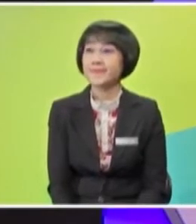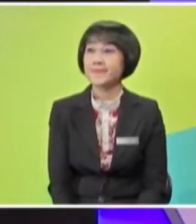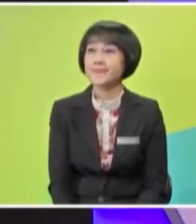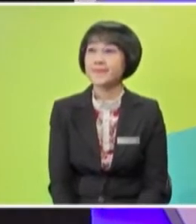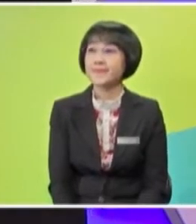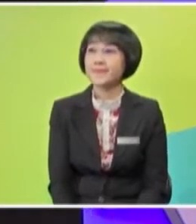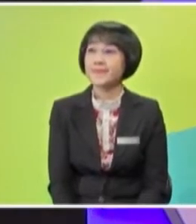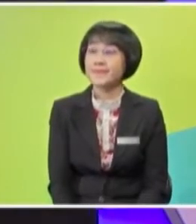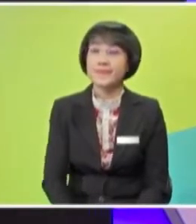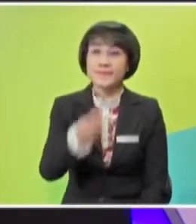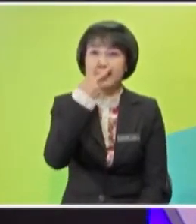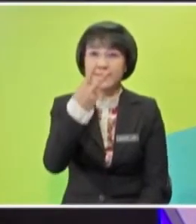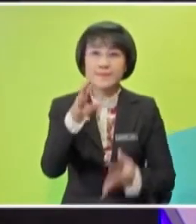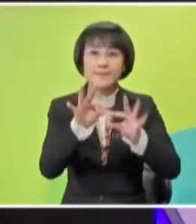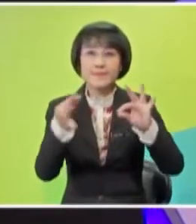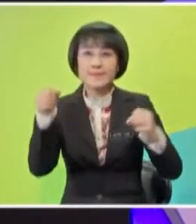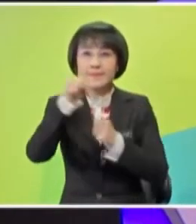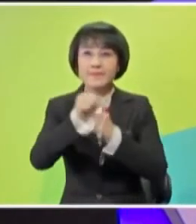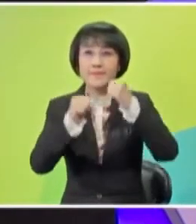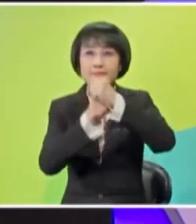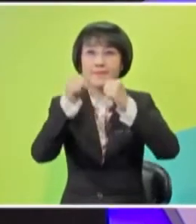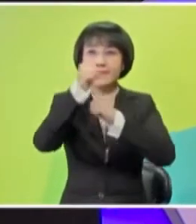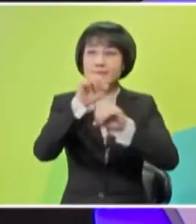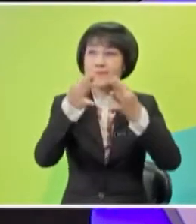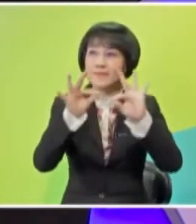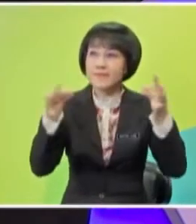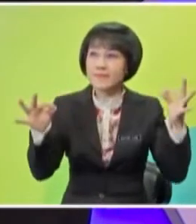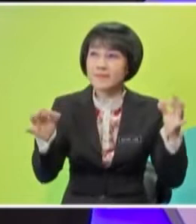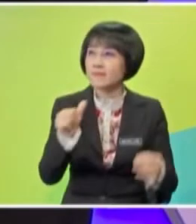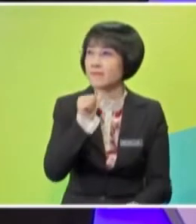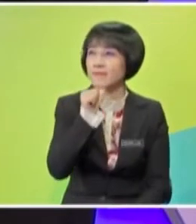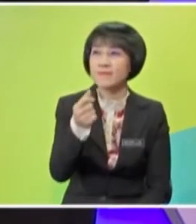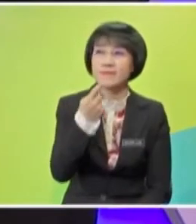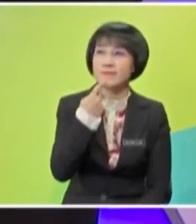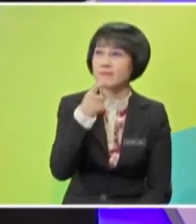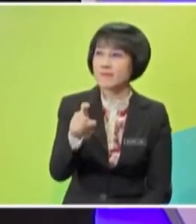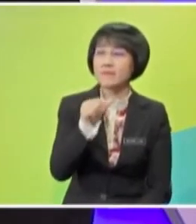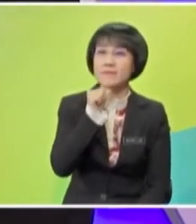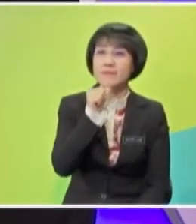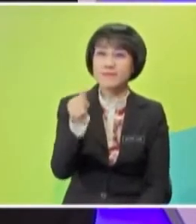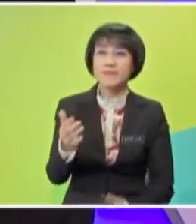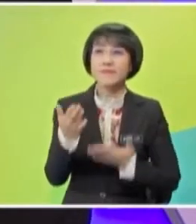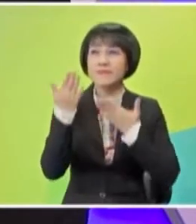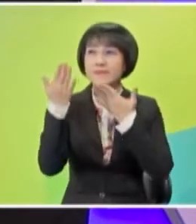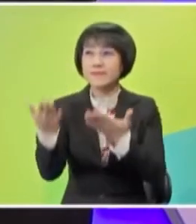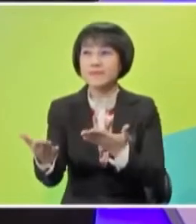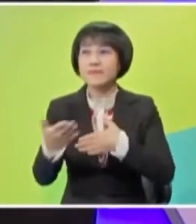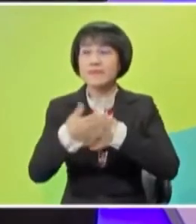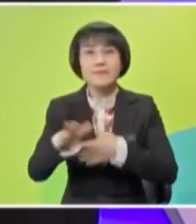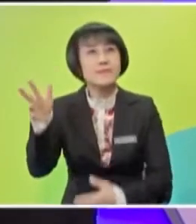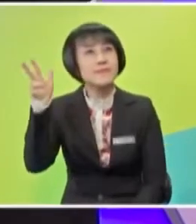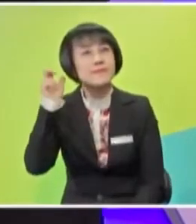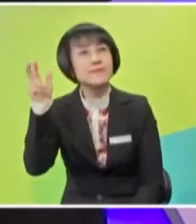the structure. Yeah, the looking words at the they structure, use. very good. It's not really an order, it's not really giving suggestion. But after hearing the